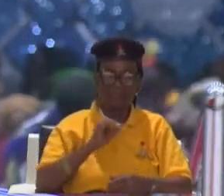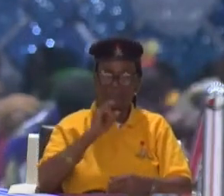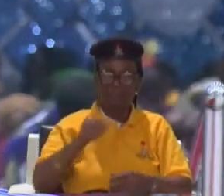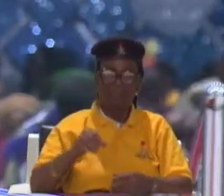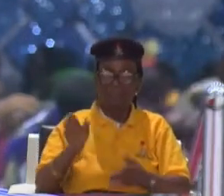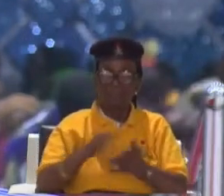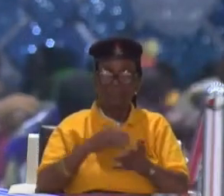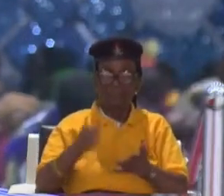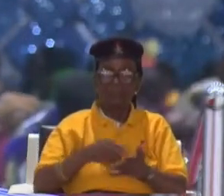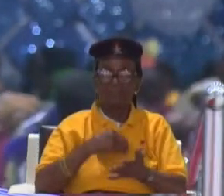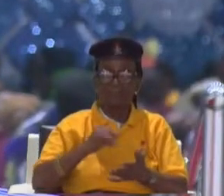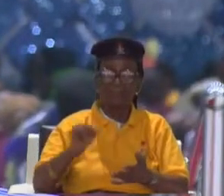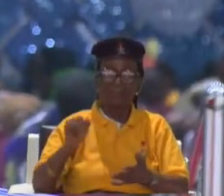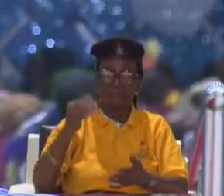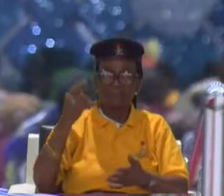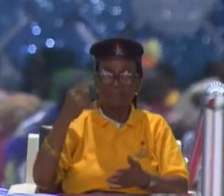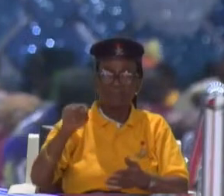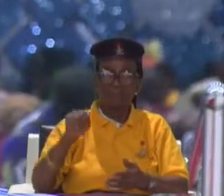dancing and praising God.